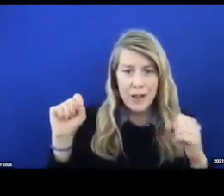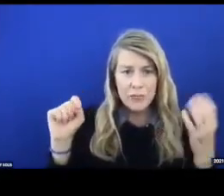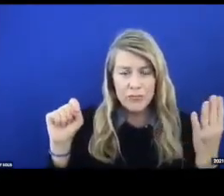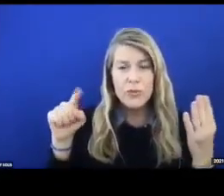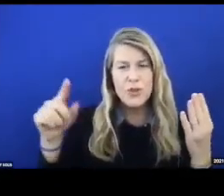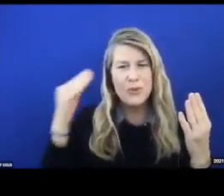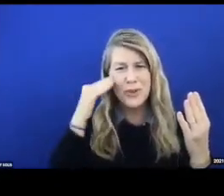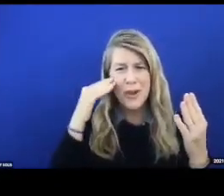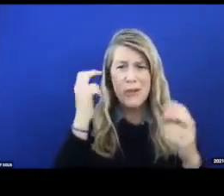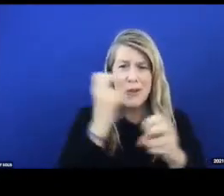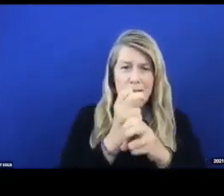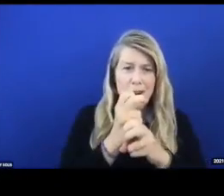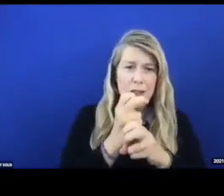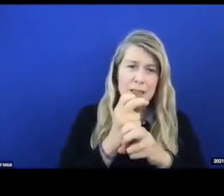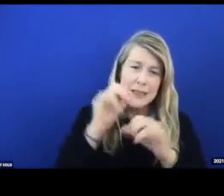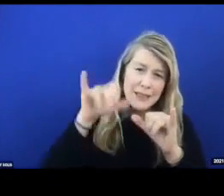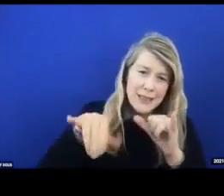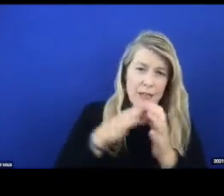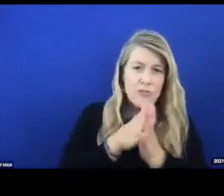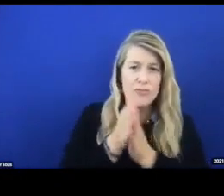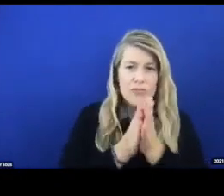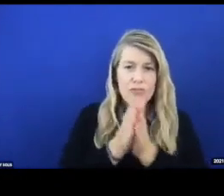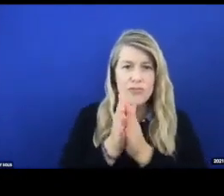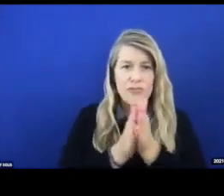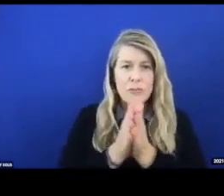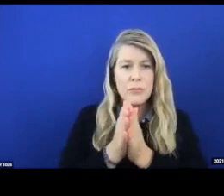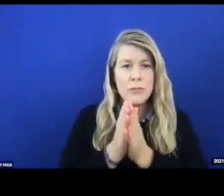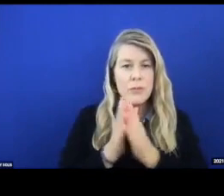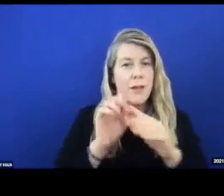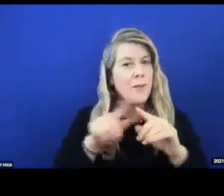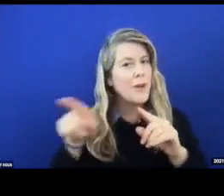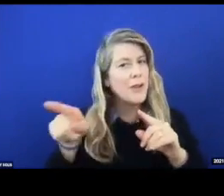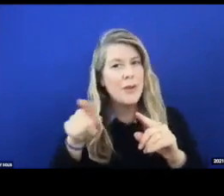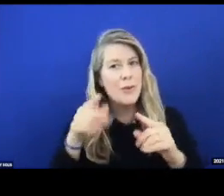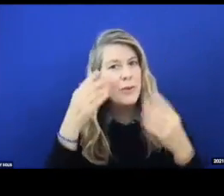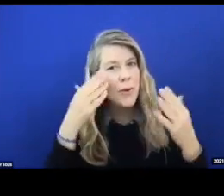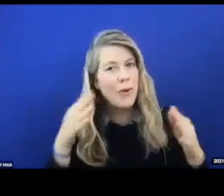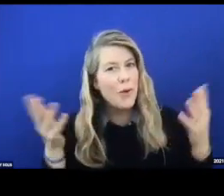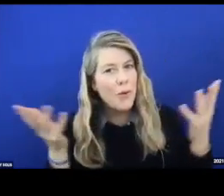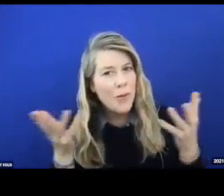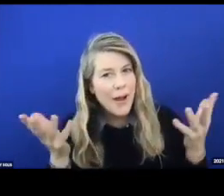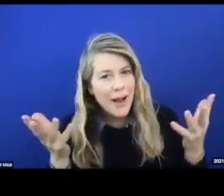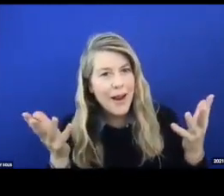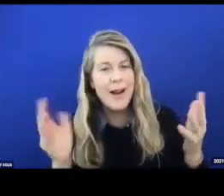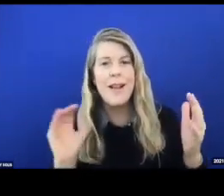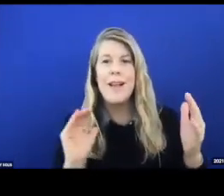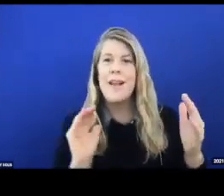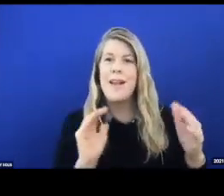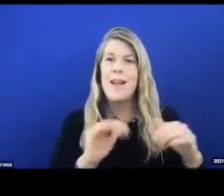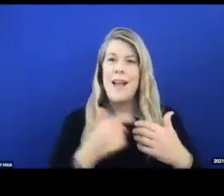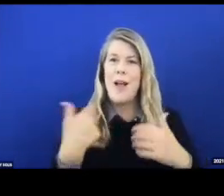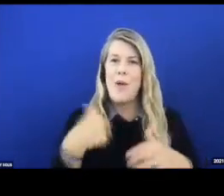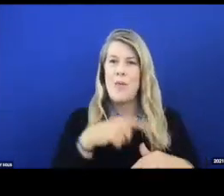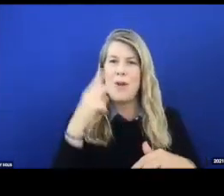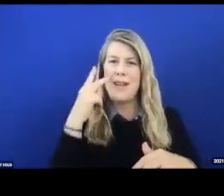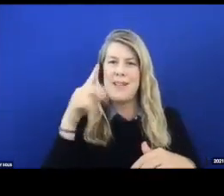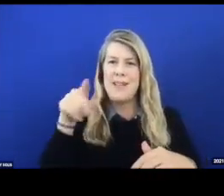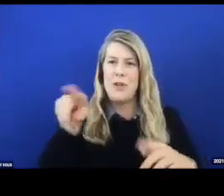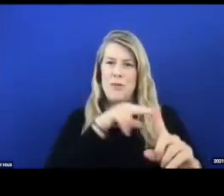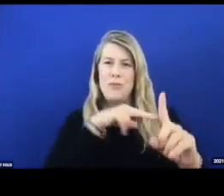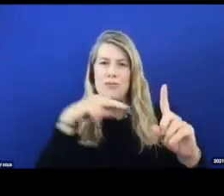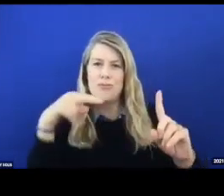hard it is to stay motivated. What you don't know is what we see in you.